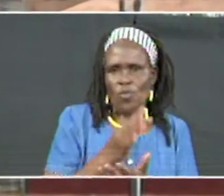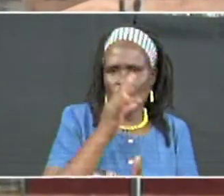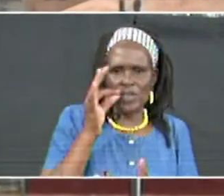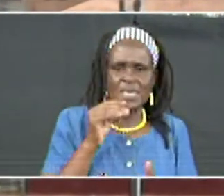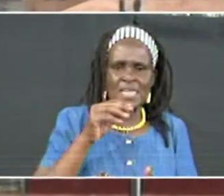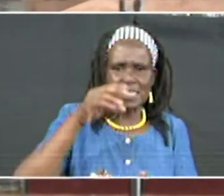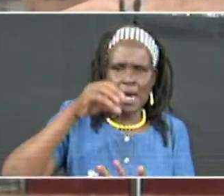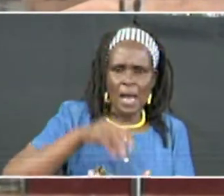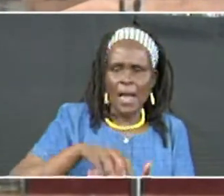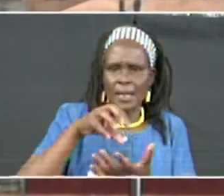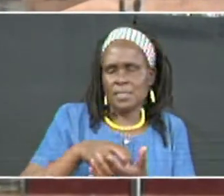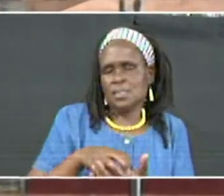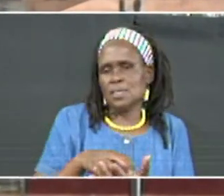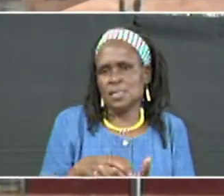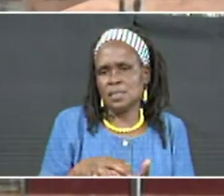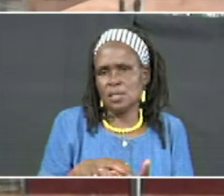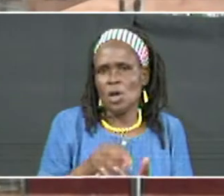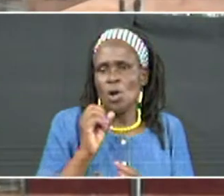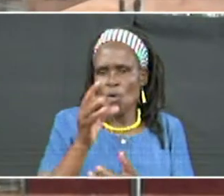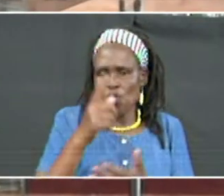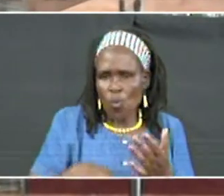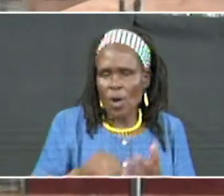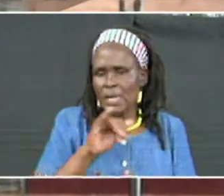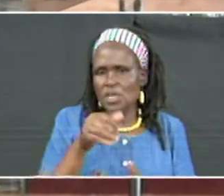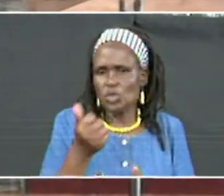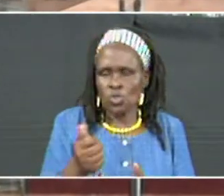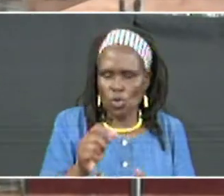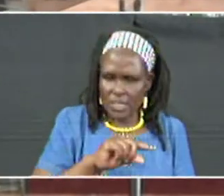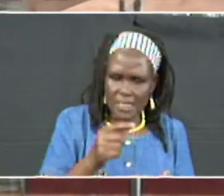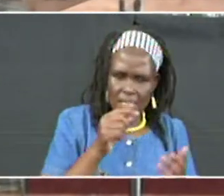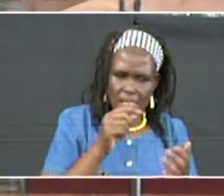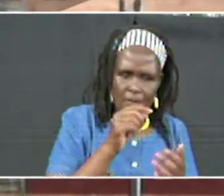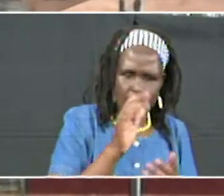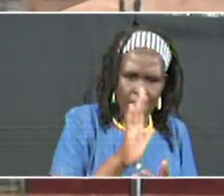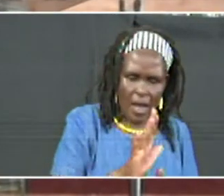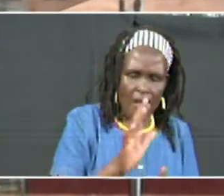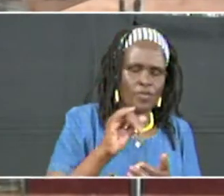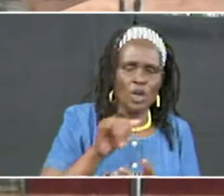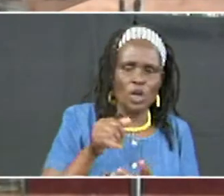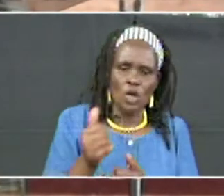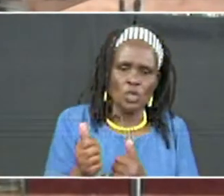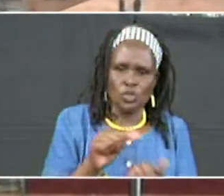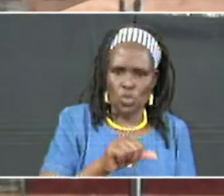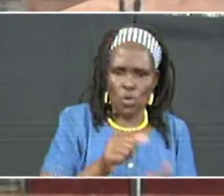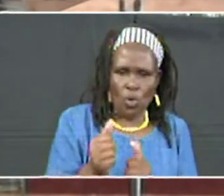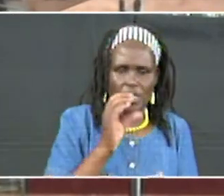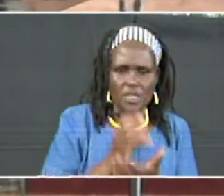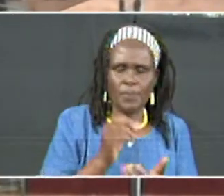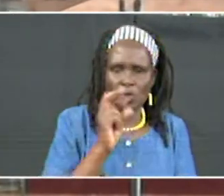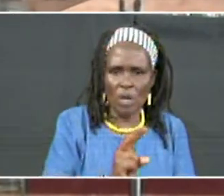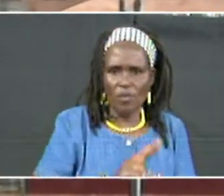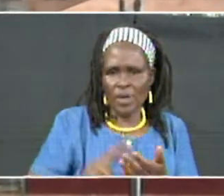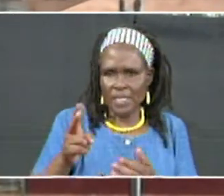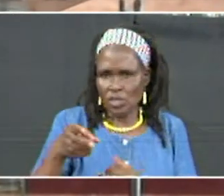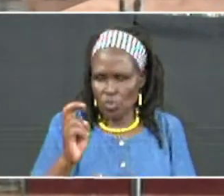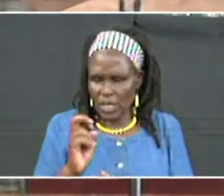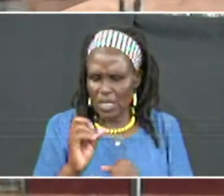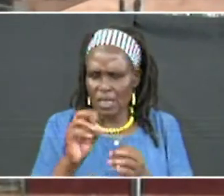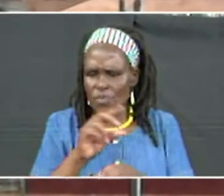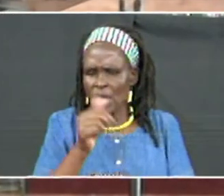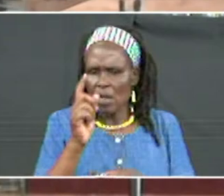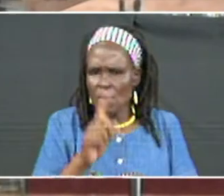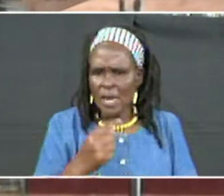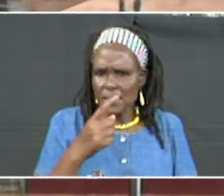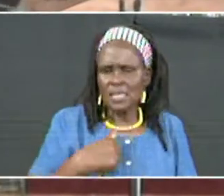what John says in 1 John chapter 4, verse 20. If anyone says, "I love God," and hates